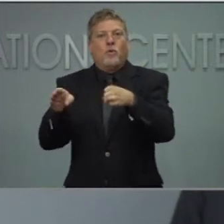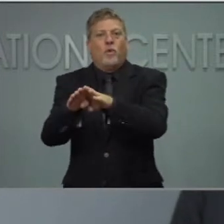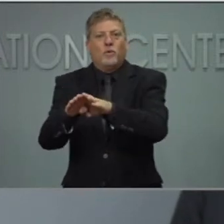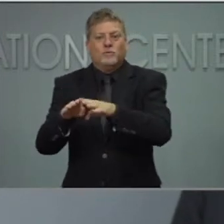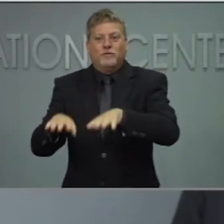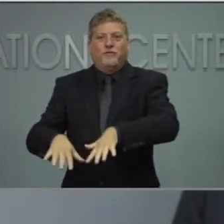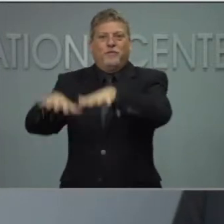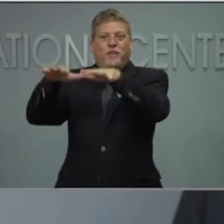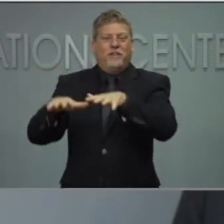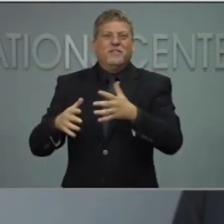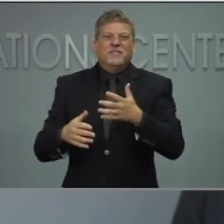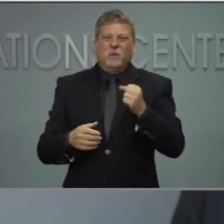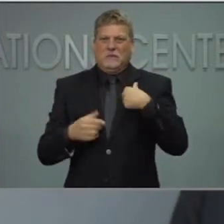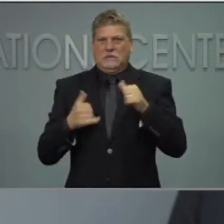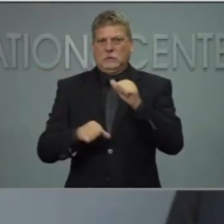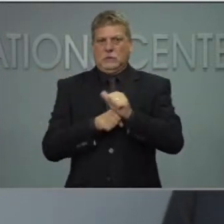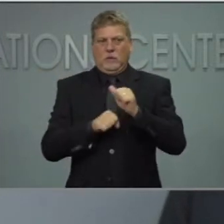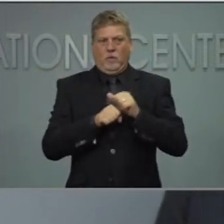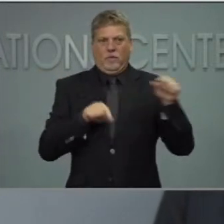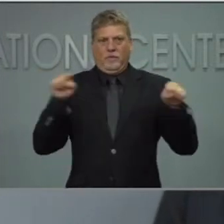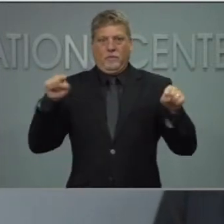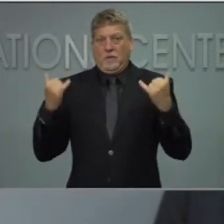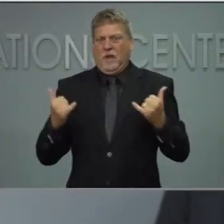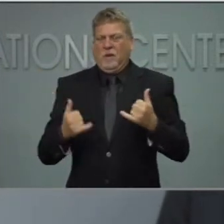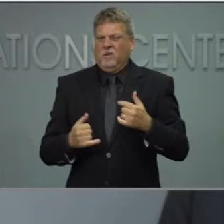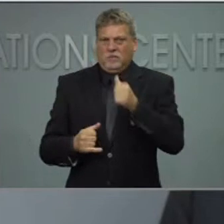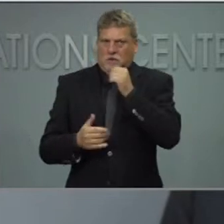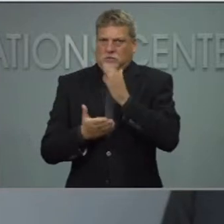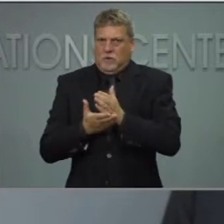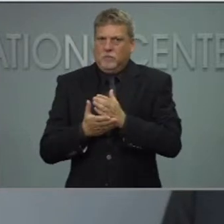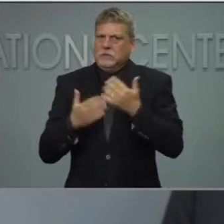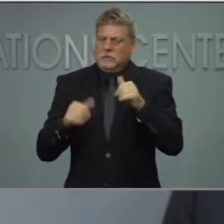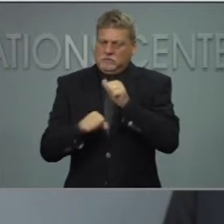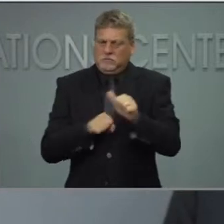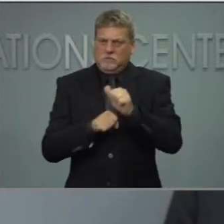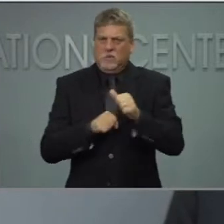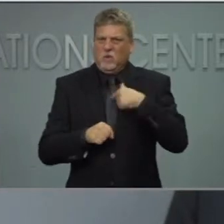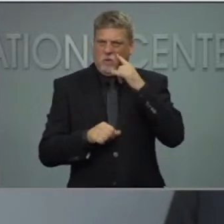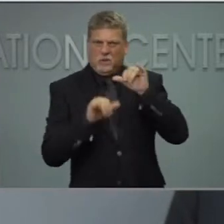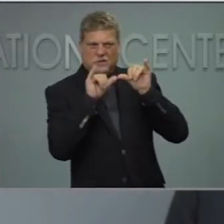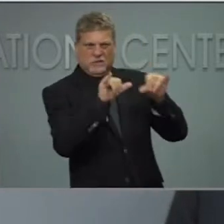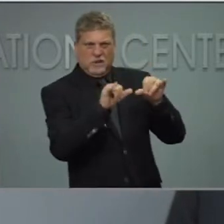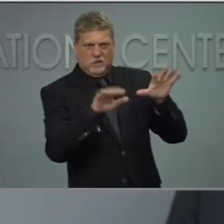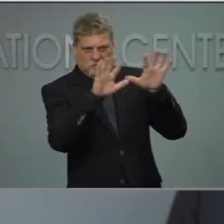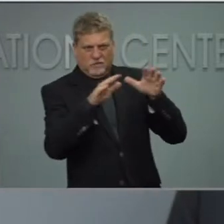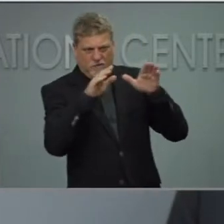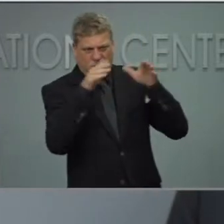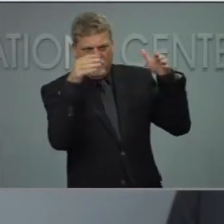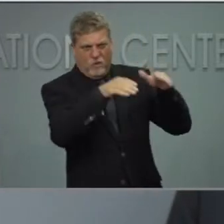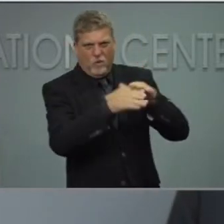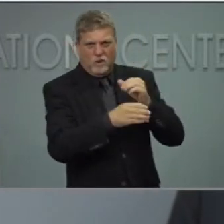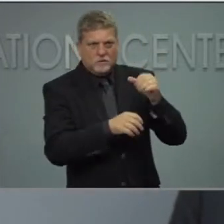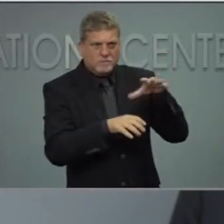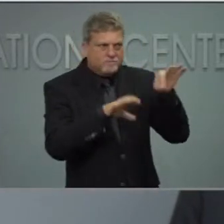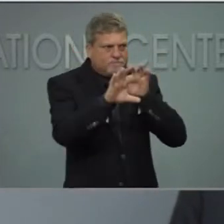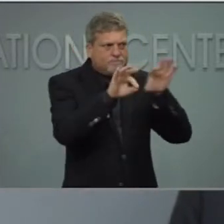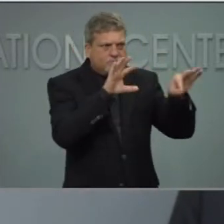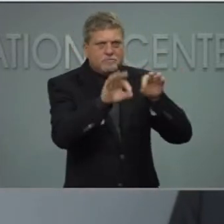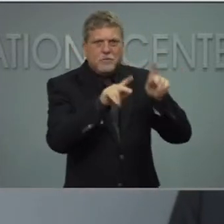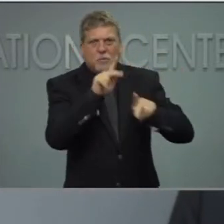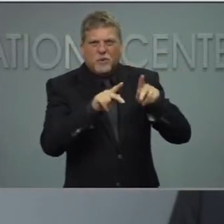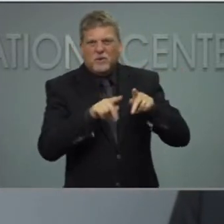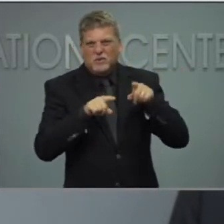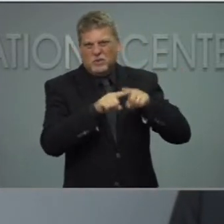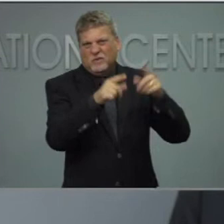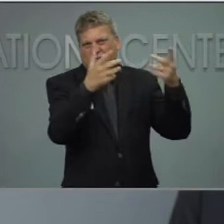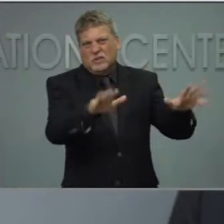is ongoing there, and we are committed to stay there as long as that part of the state needs it. As the governor mentioned, the bulk of the